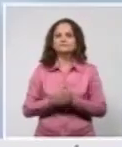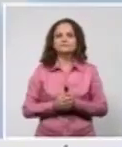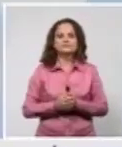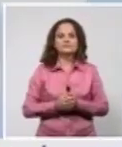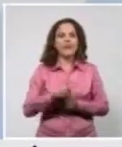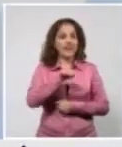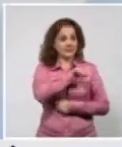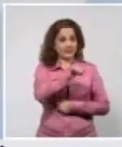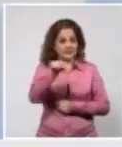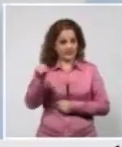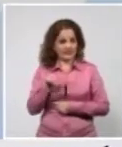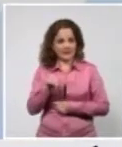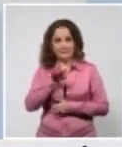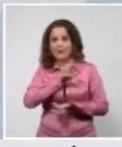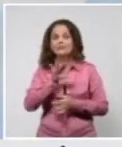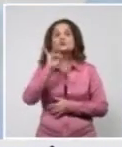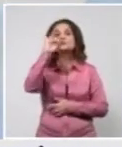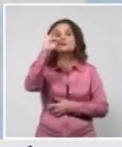report